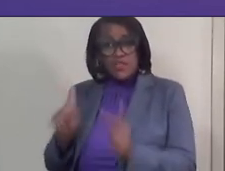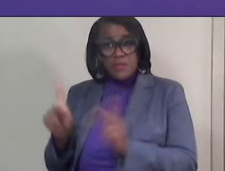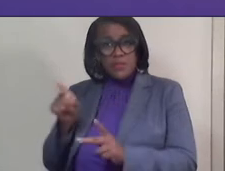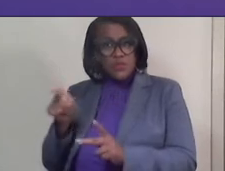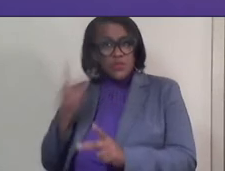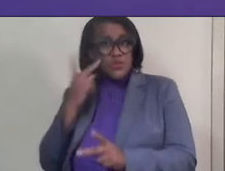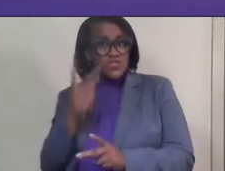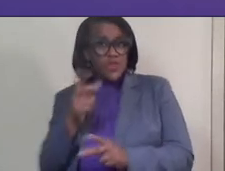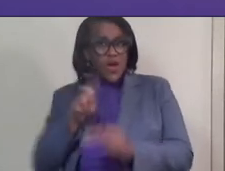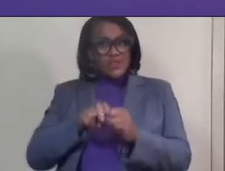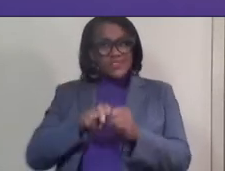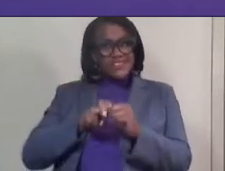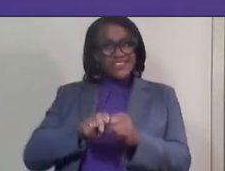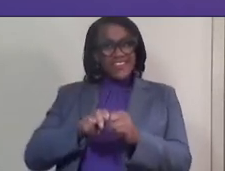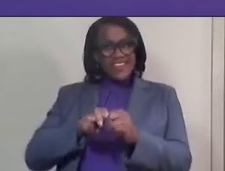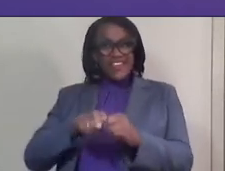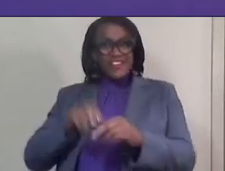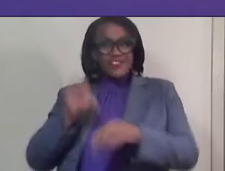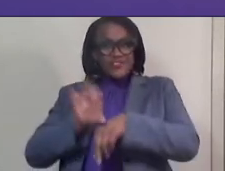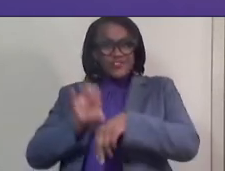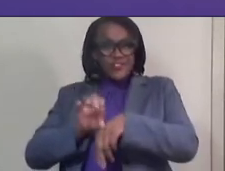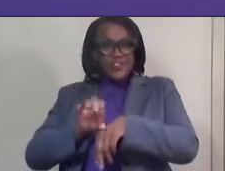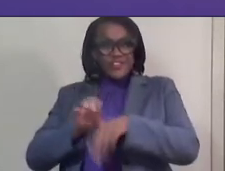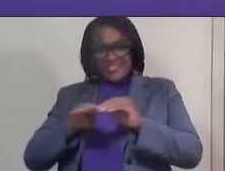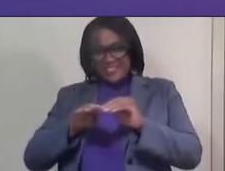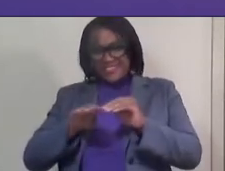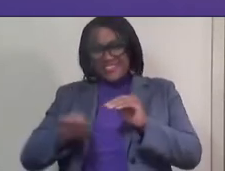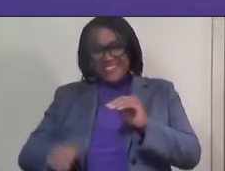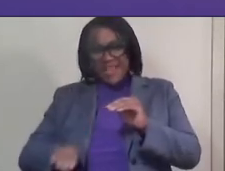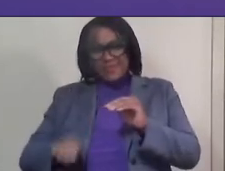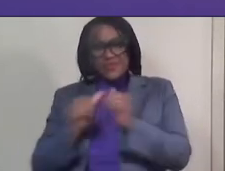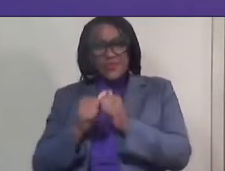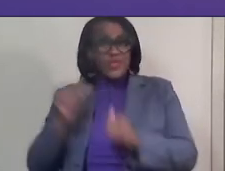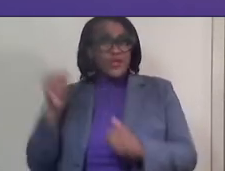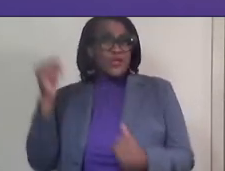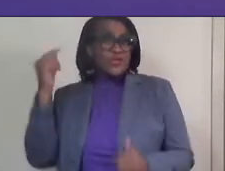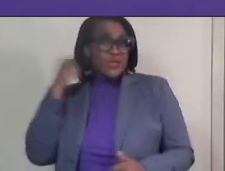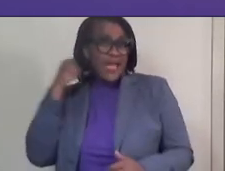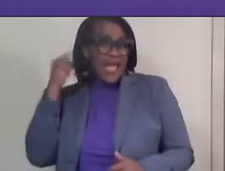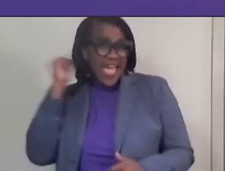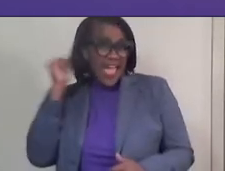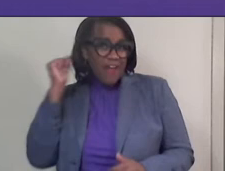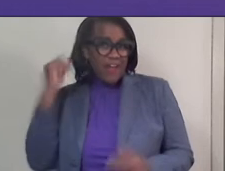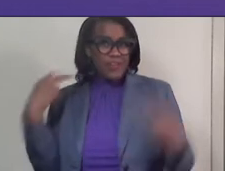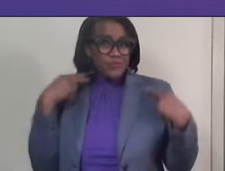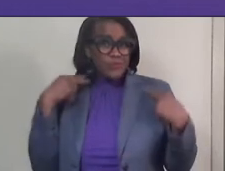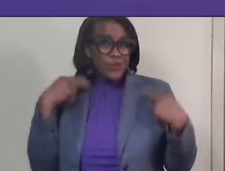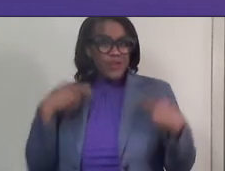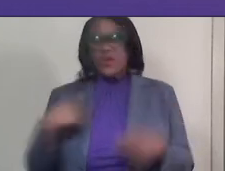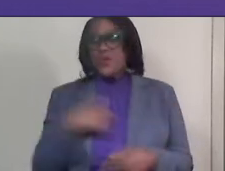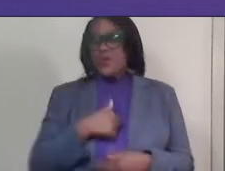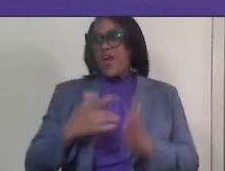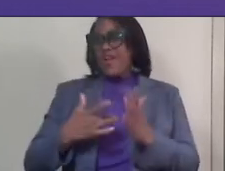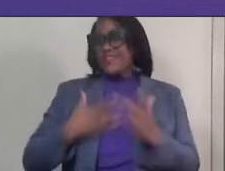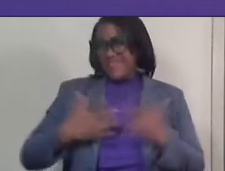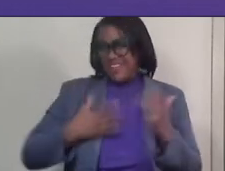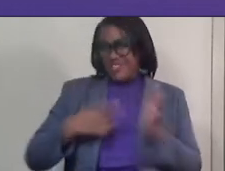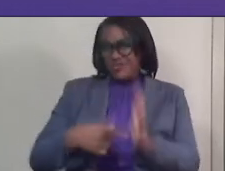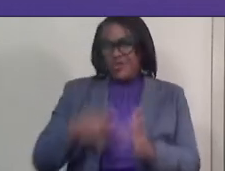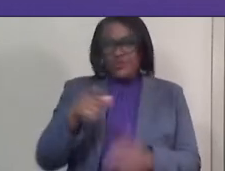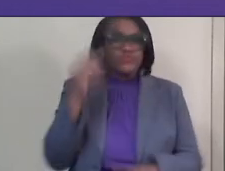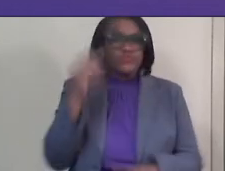on the church steps with the short haircut. But we are excited to show it to you, and you know how technology is,